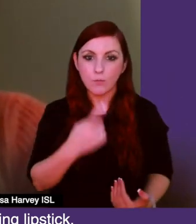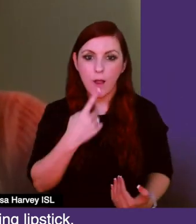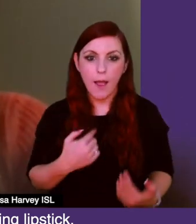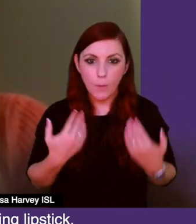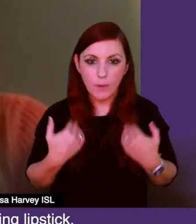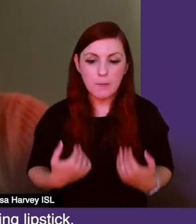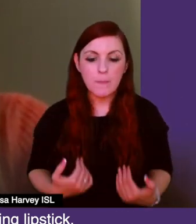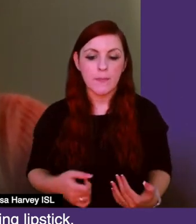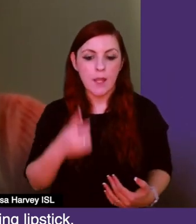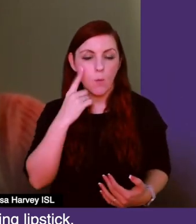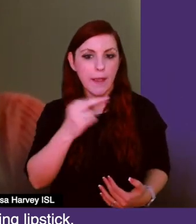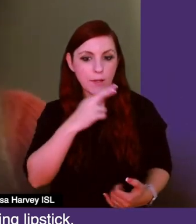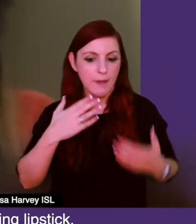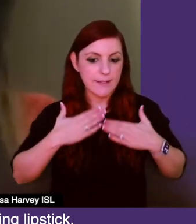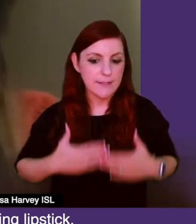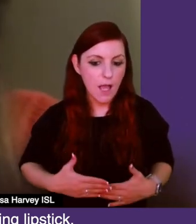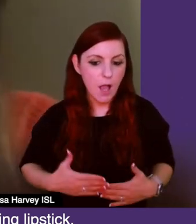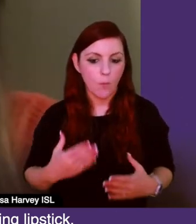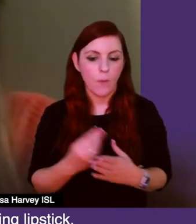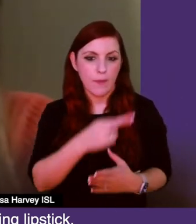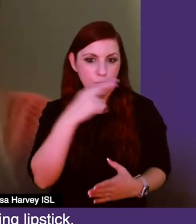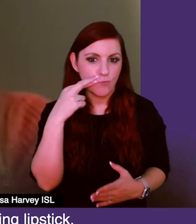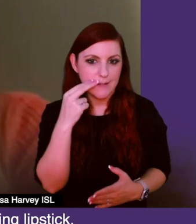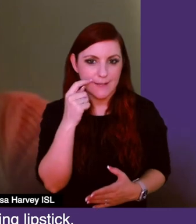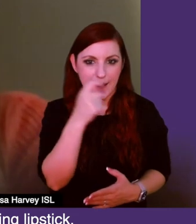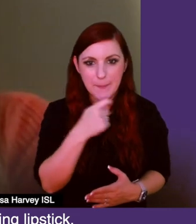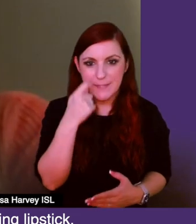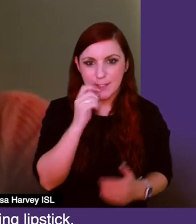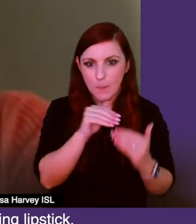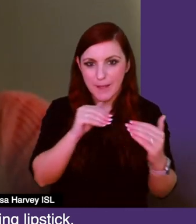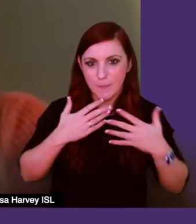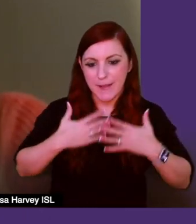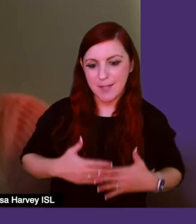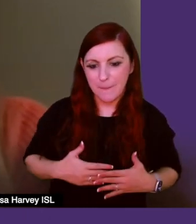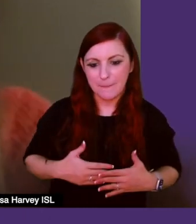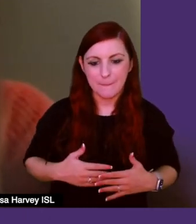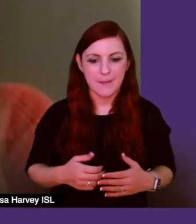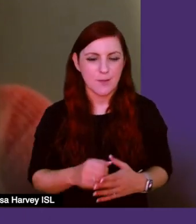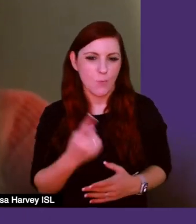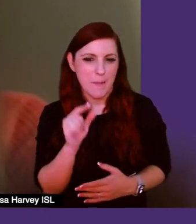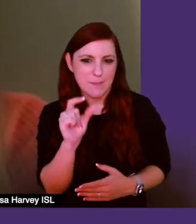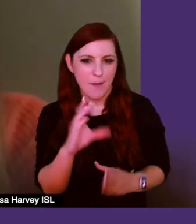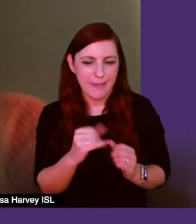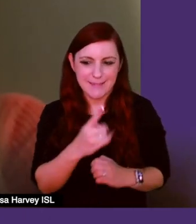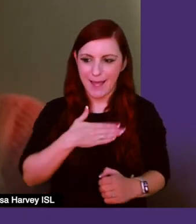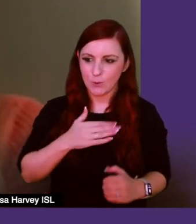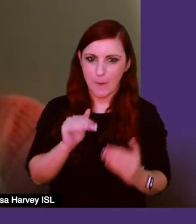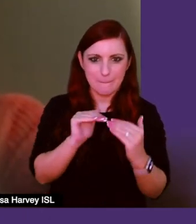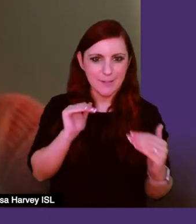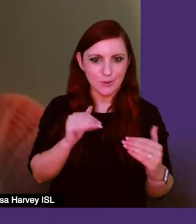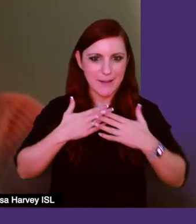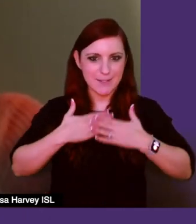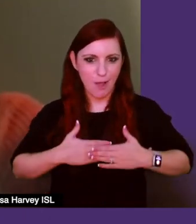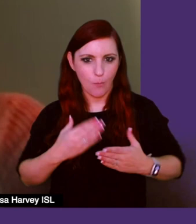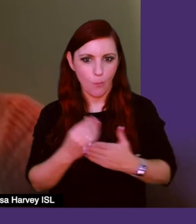hair and I'm wearing a red top with red matching lipstick. It's one of my little things to do, is to always match